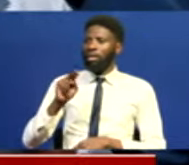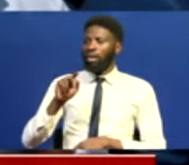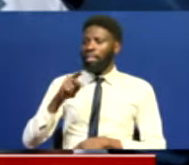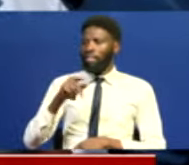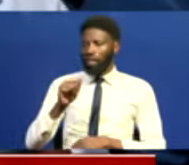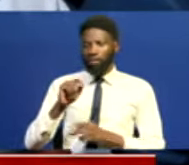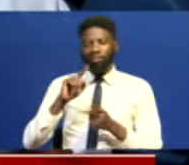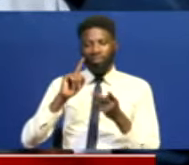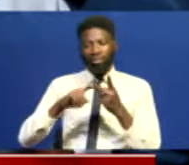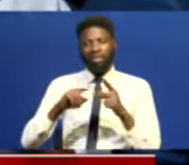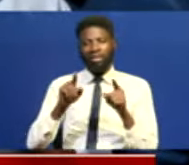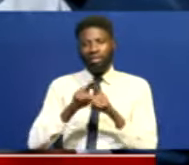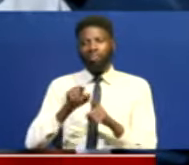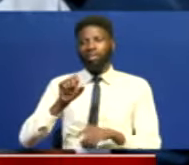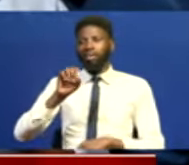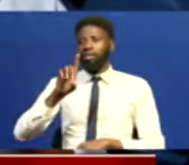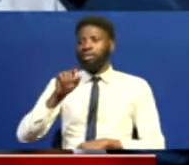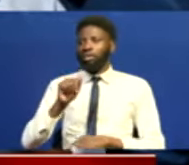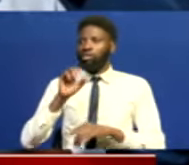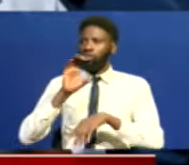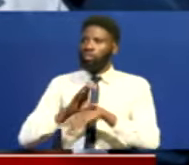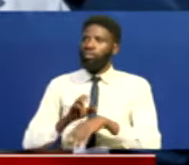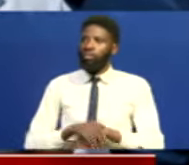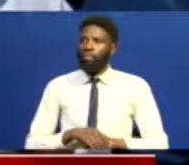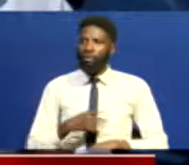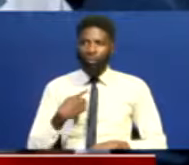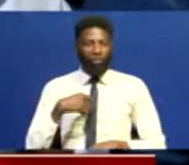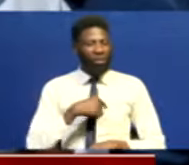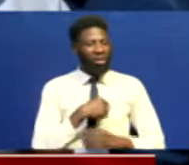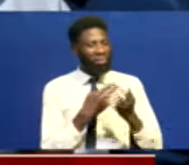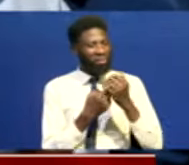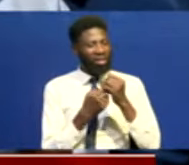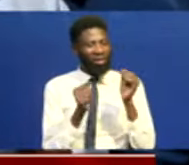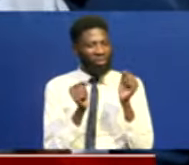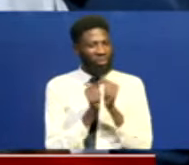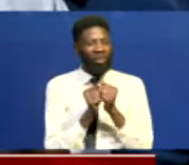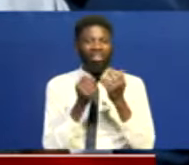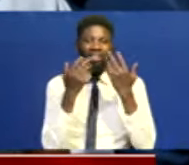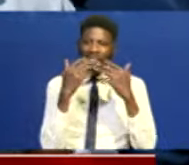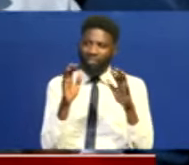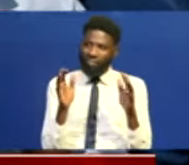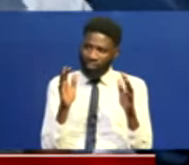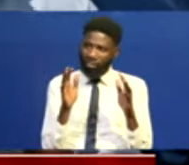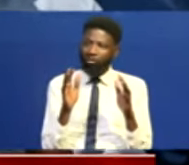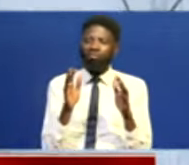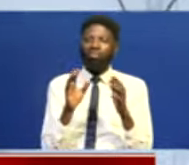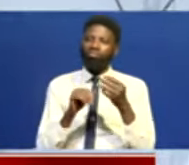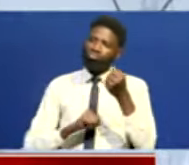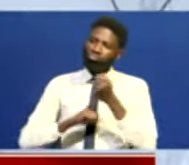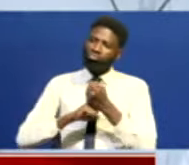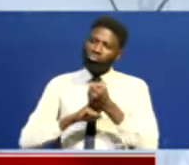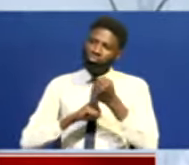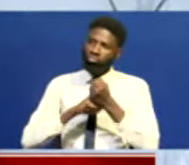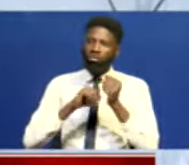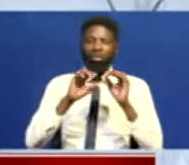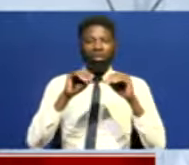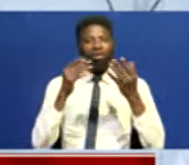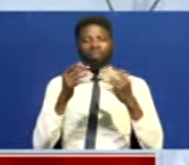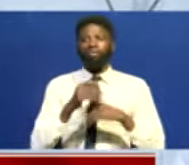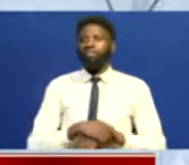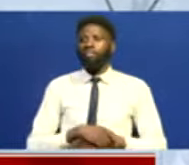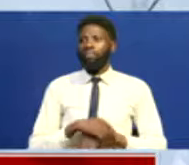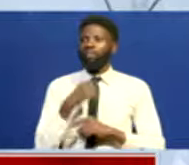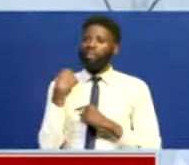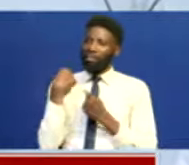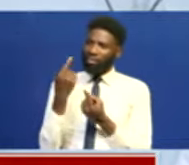department, we have partnered with them and we've always provided the necessary support. After a break, we found out